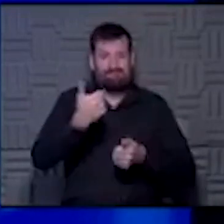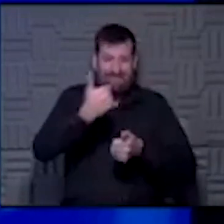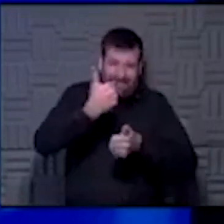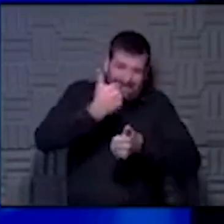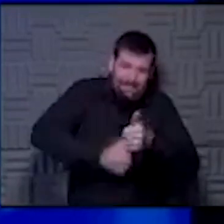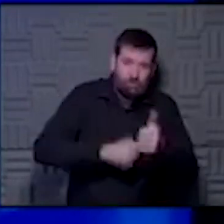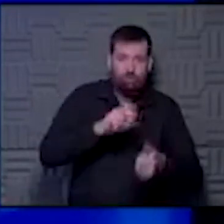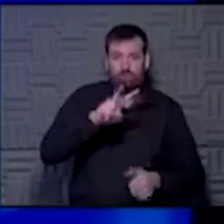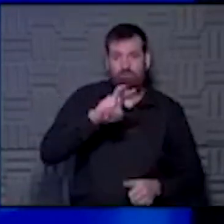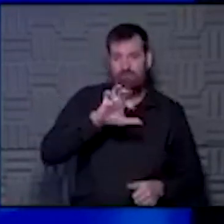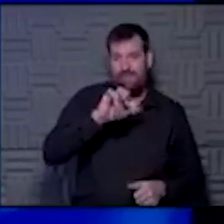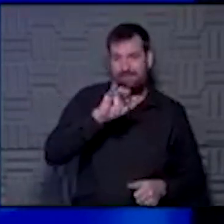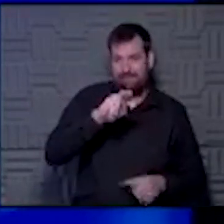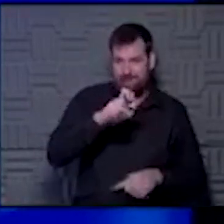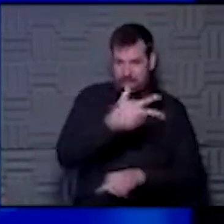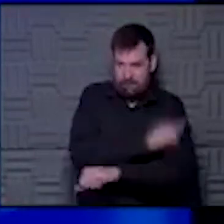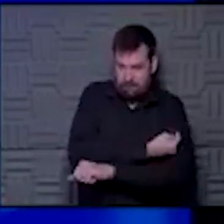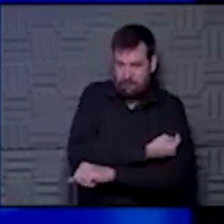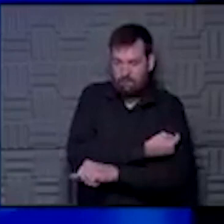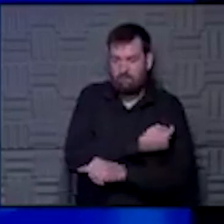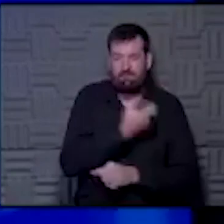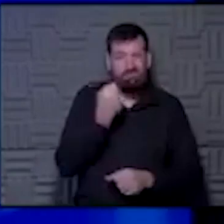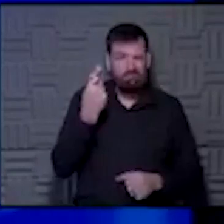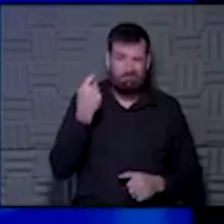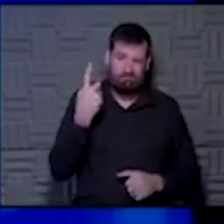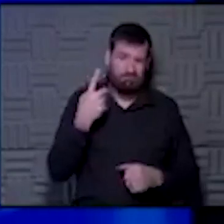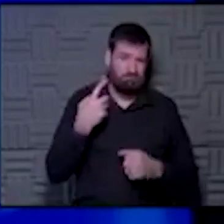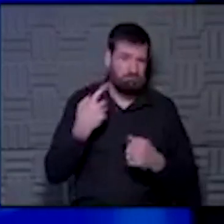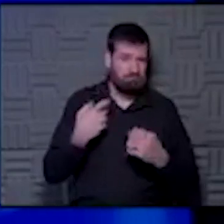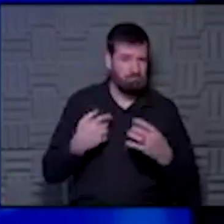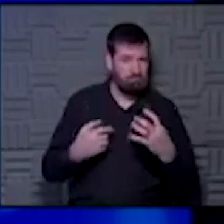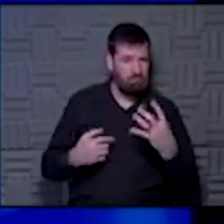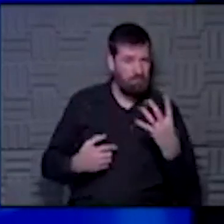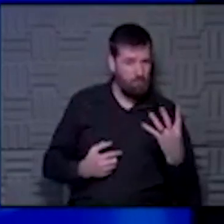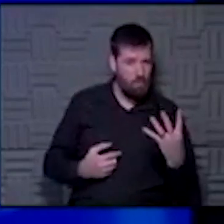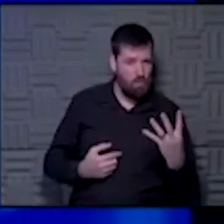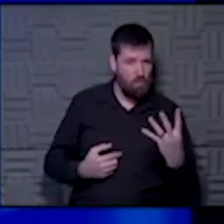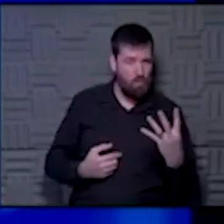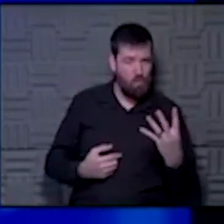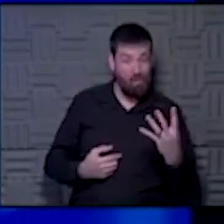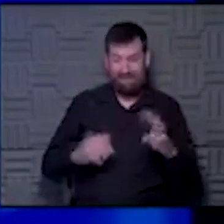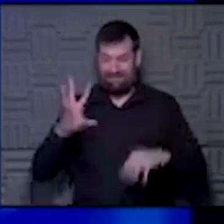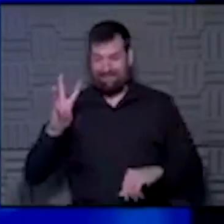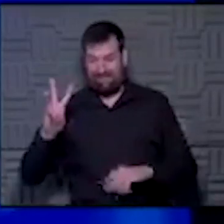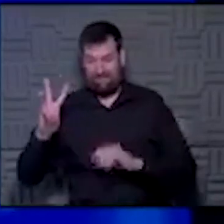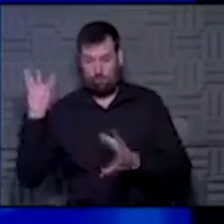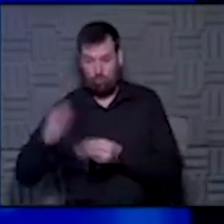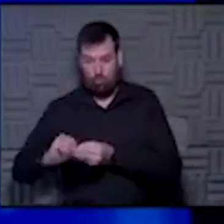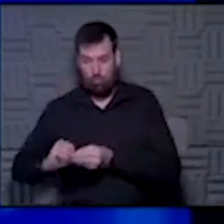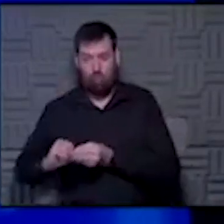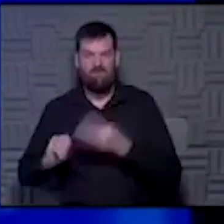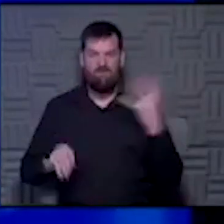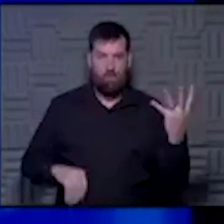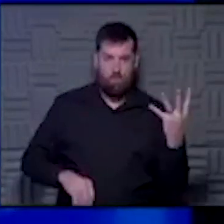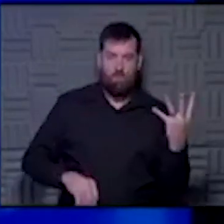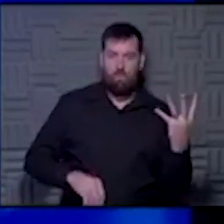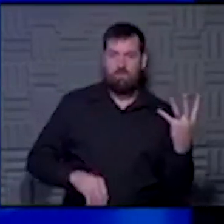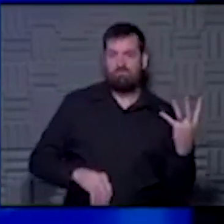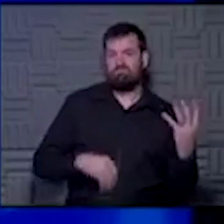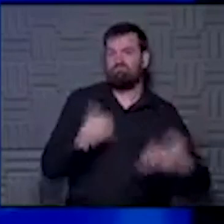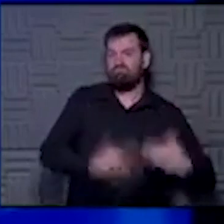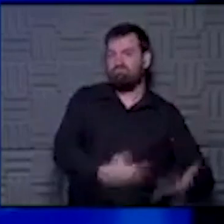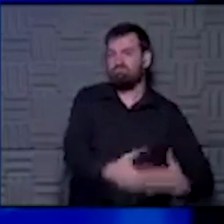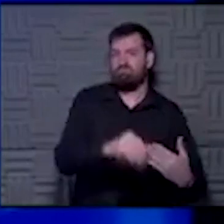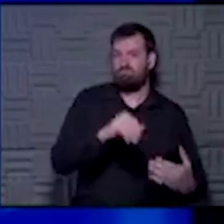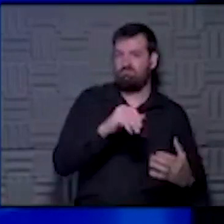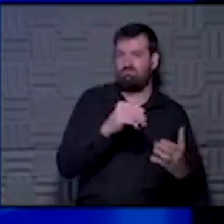vaccine candidates that are out there, and there are probably 4 of the 6 that are likely to proceed to EUA fairly quickly,